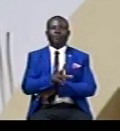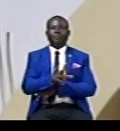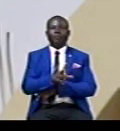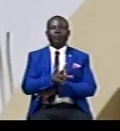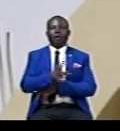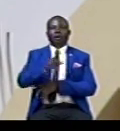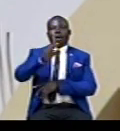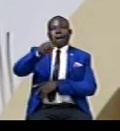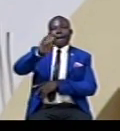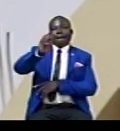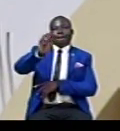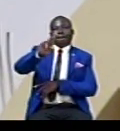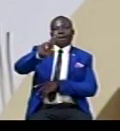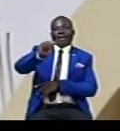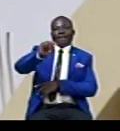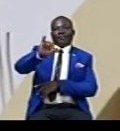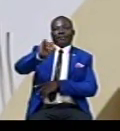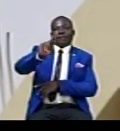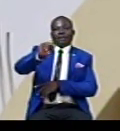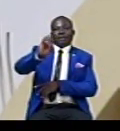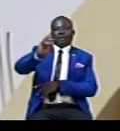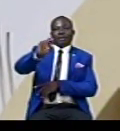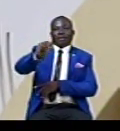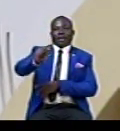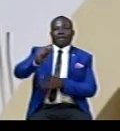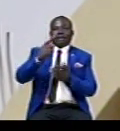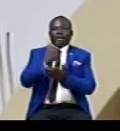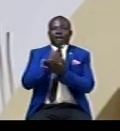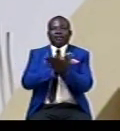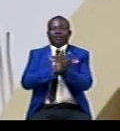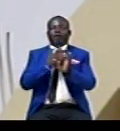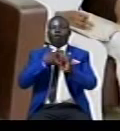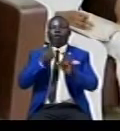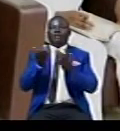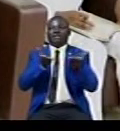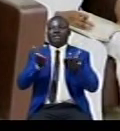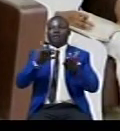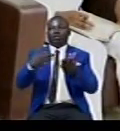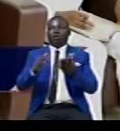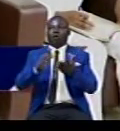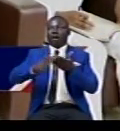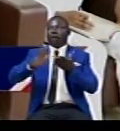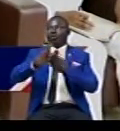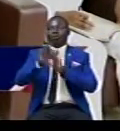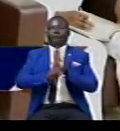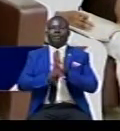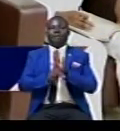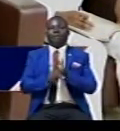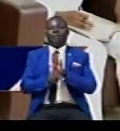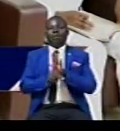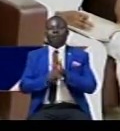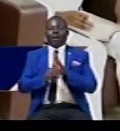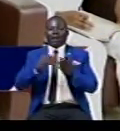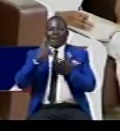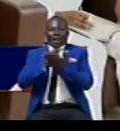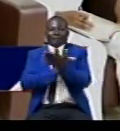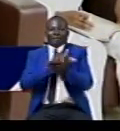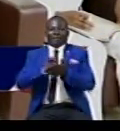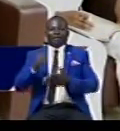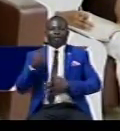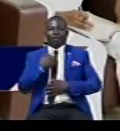blessings from the service of atonement pertinent lesson we learn